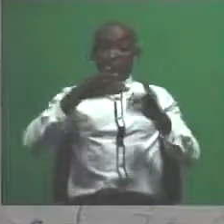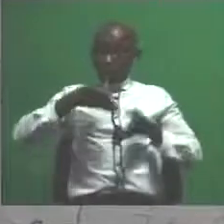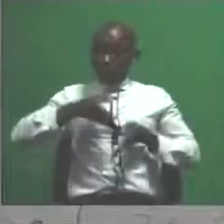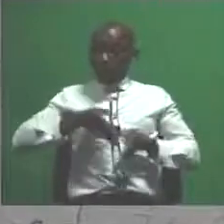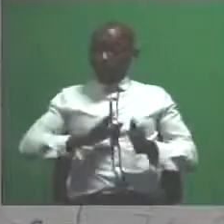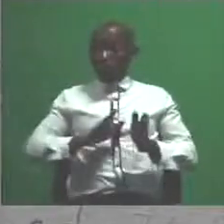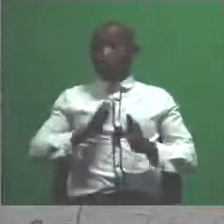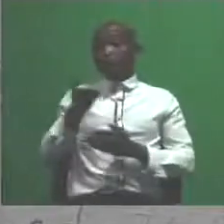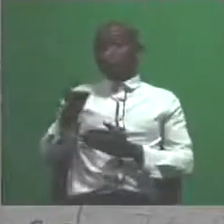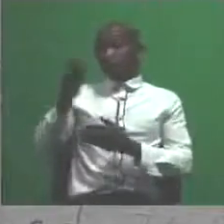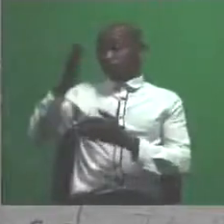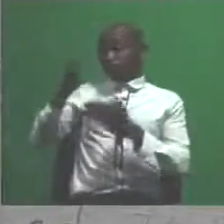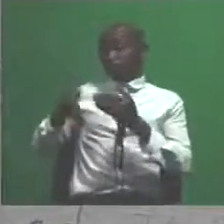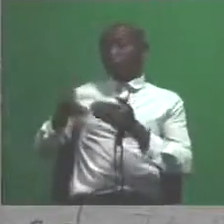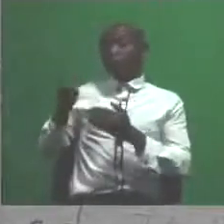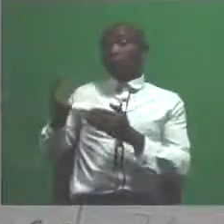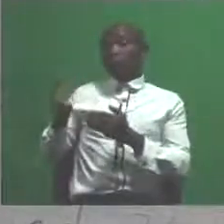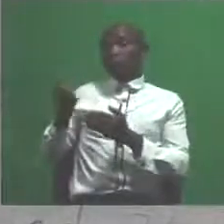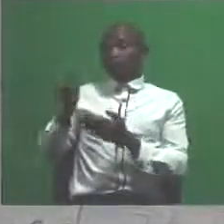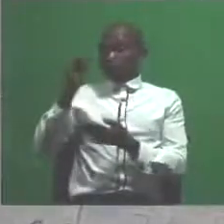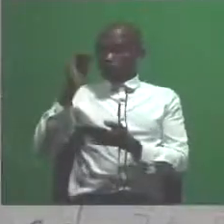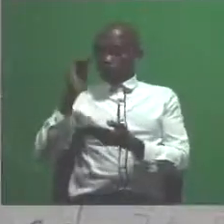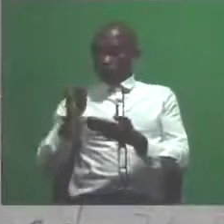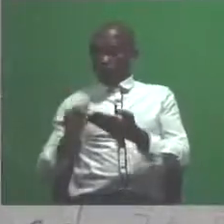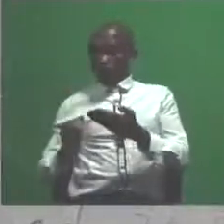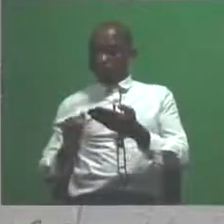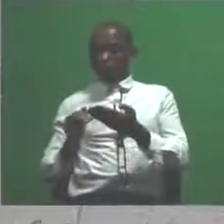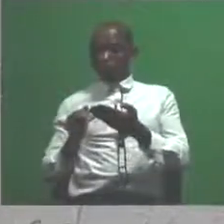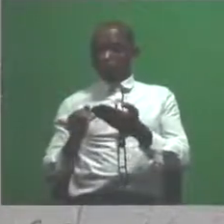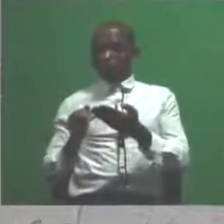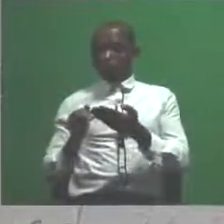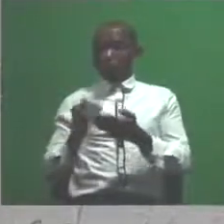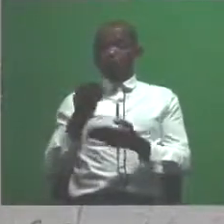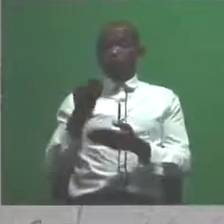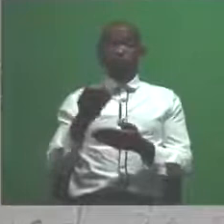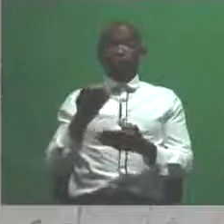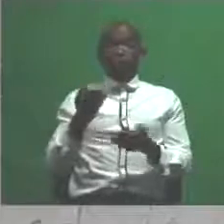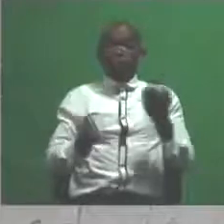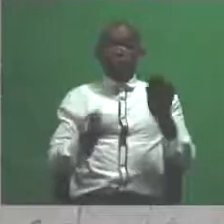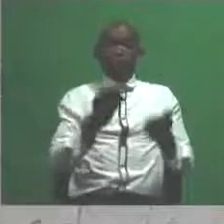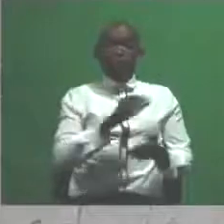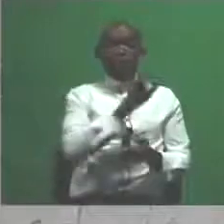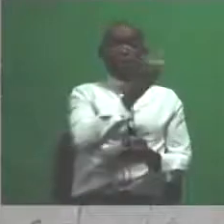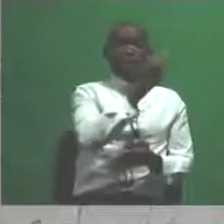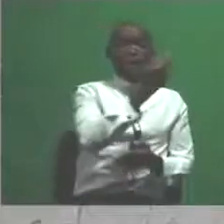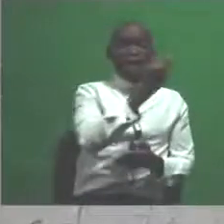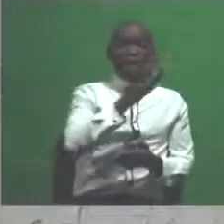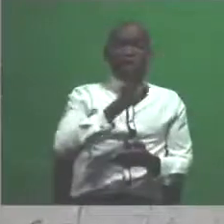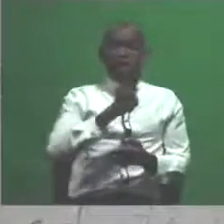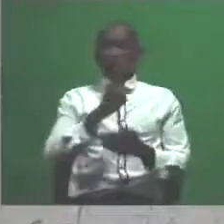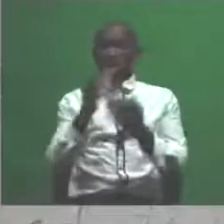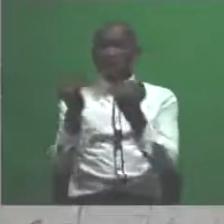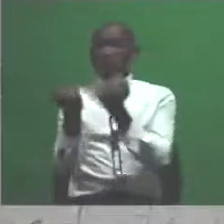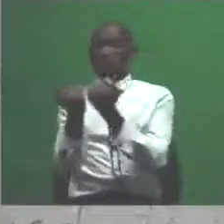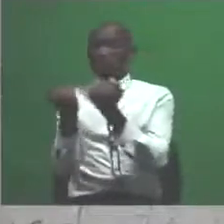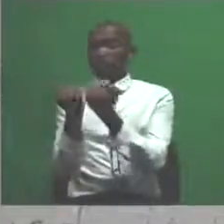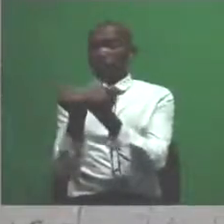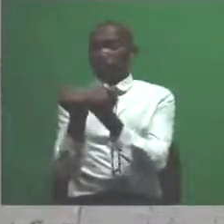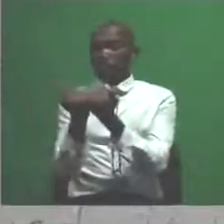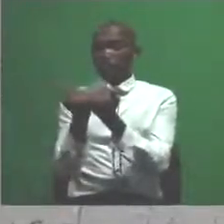product. Suppose here we have A and B reacts to form C and